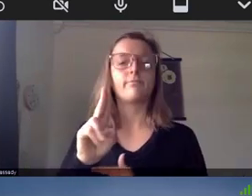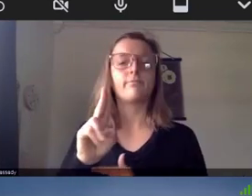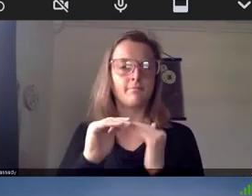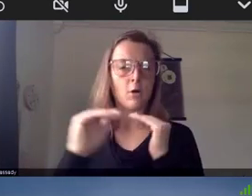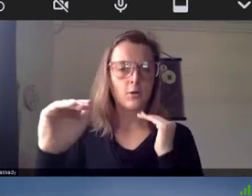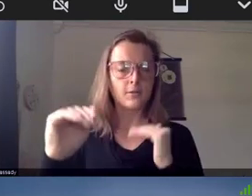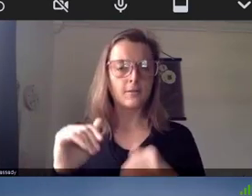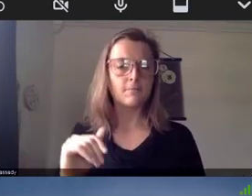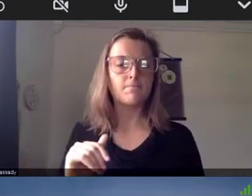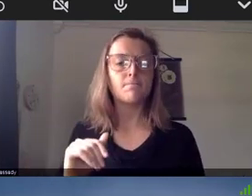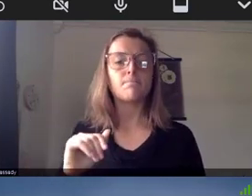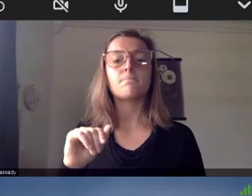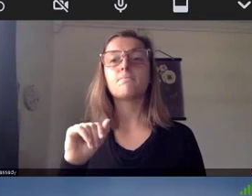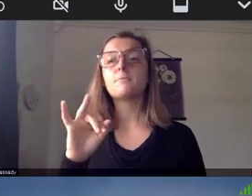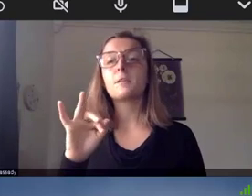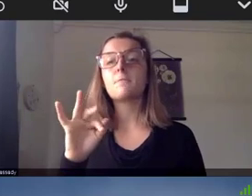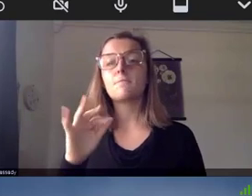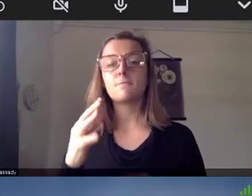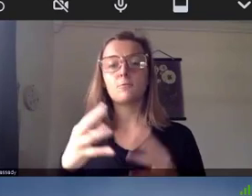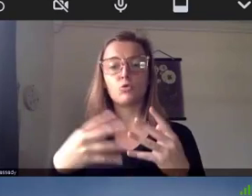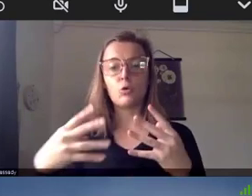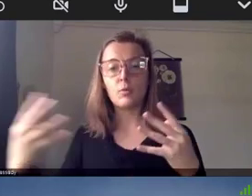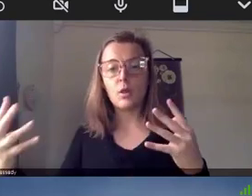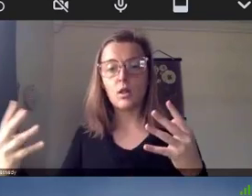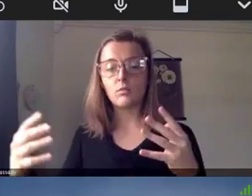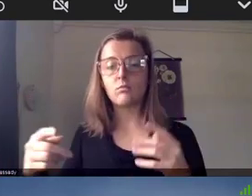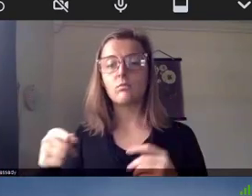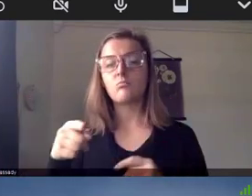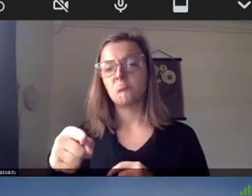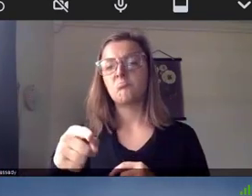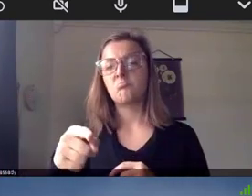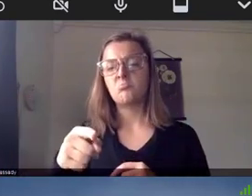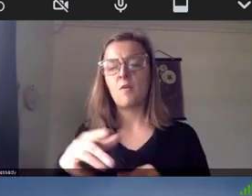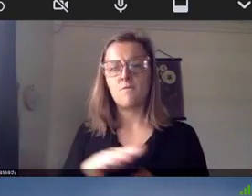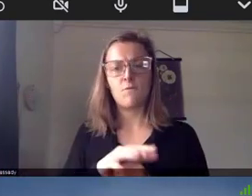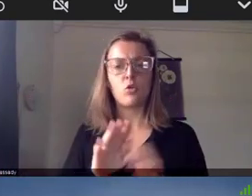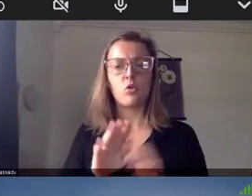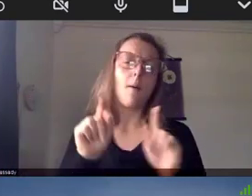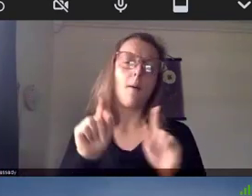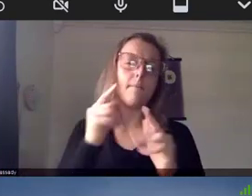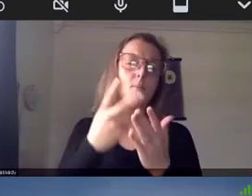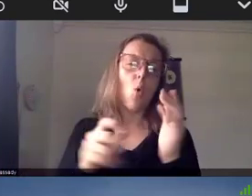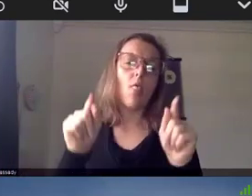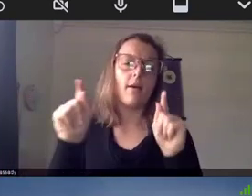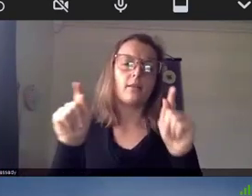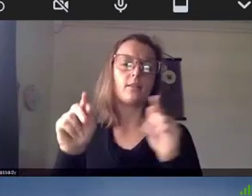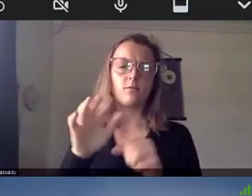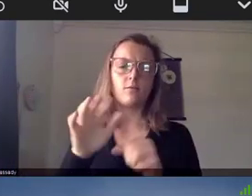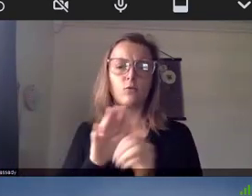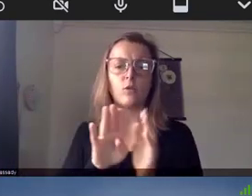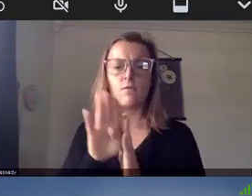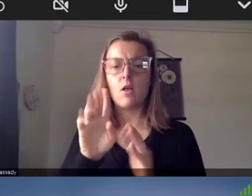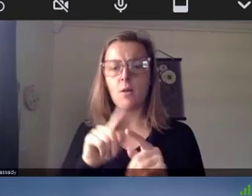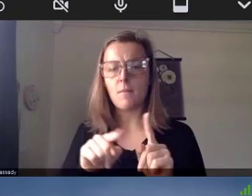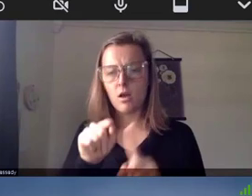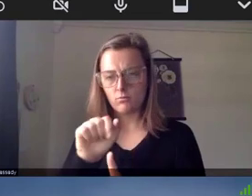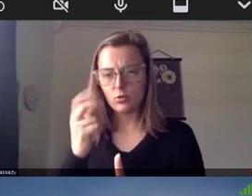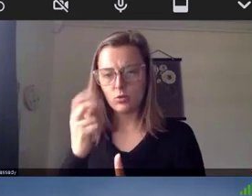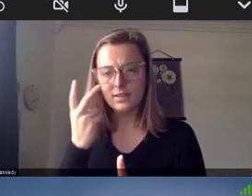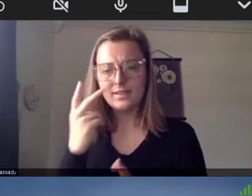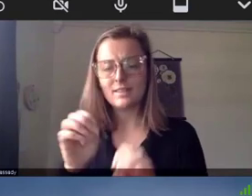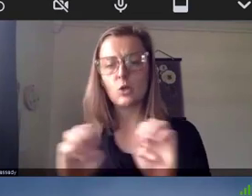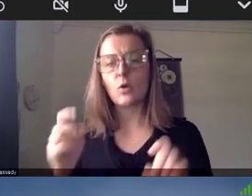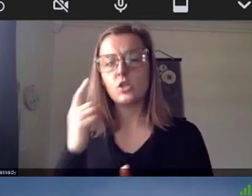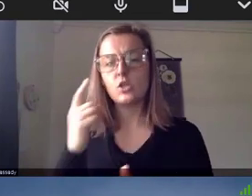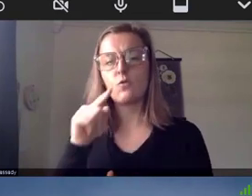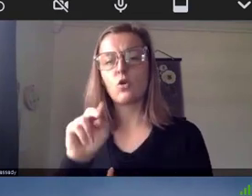cases, then we have this Nusselt number correlation down here, where we have to pick the value of N depending on whether